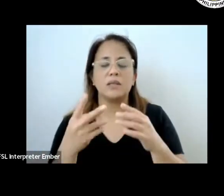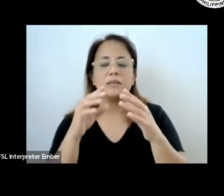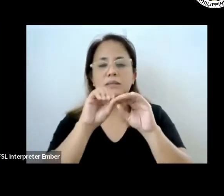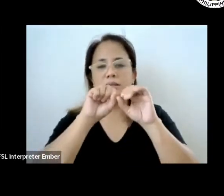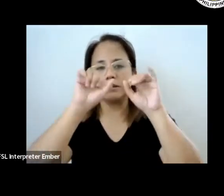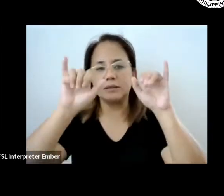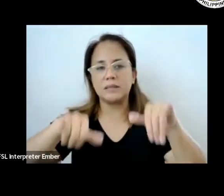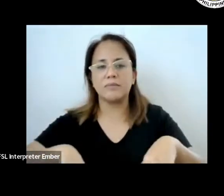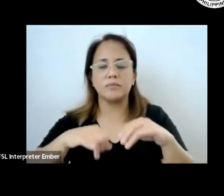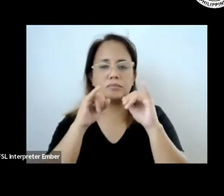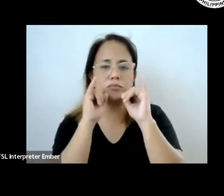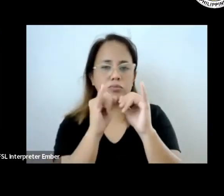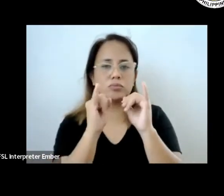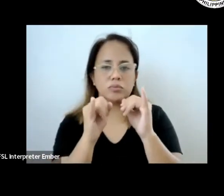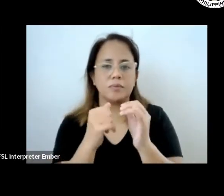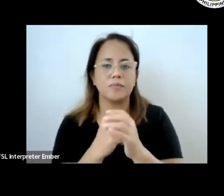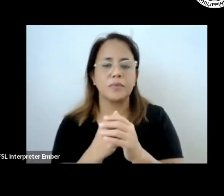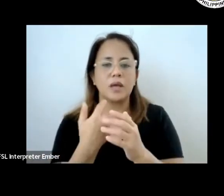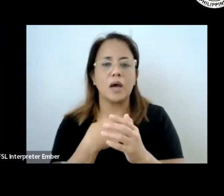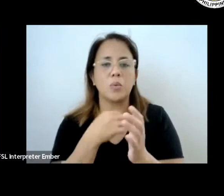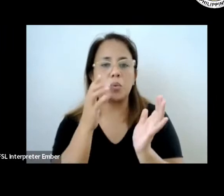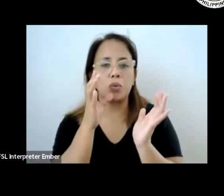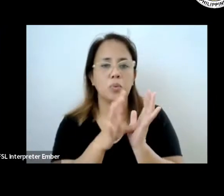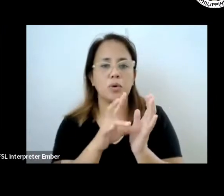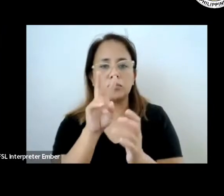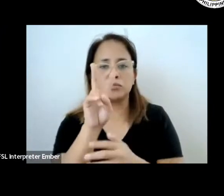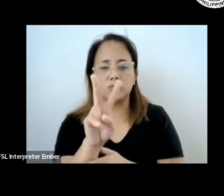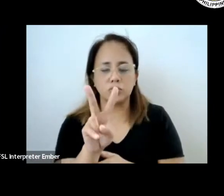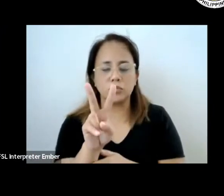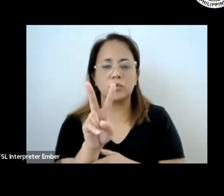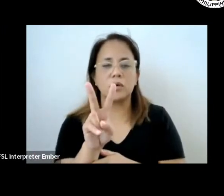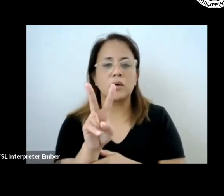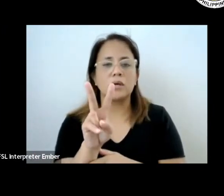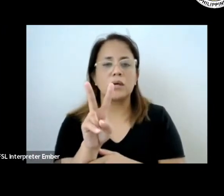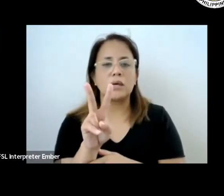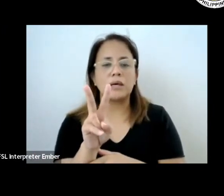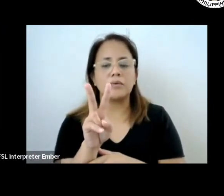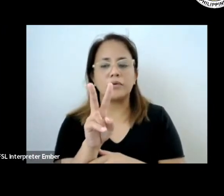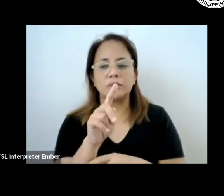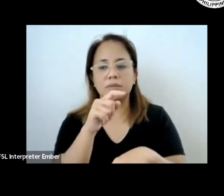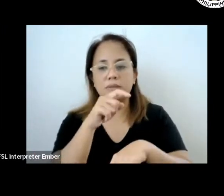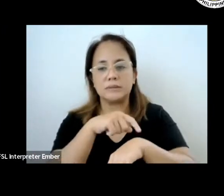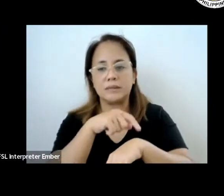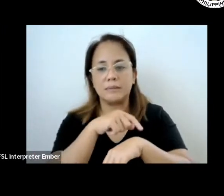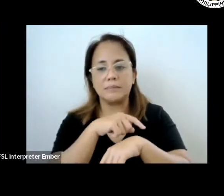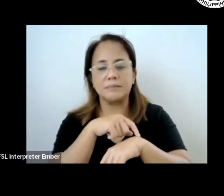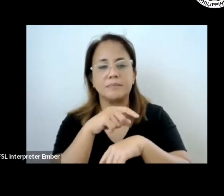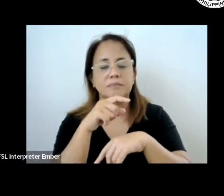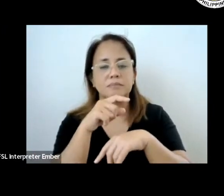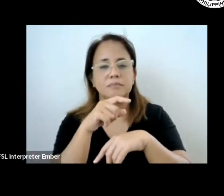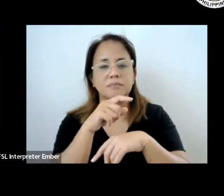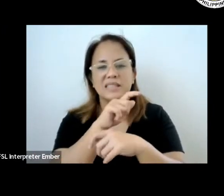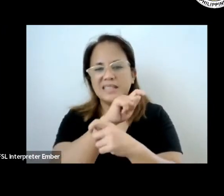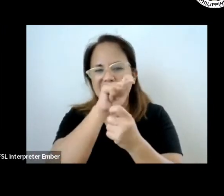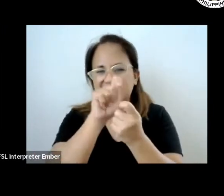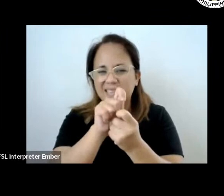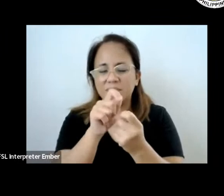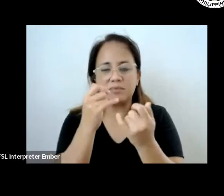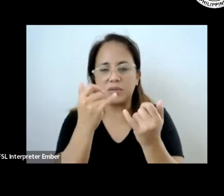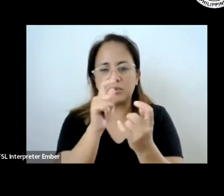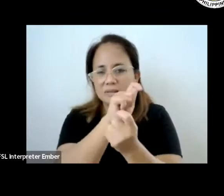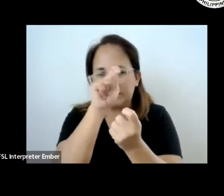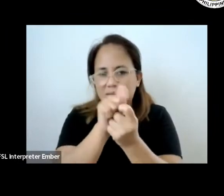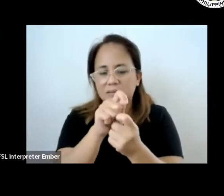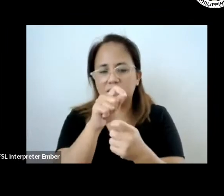of instruction. Our comment on the two bills, Your Honor, is the timing itself. Timing that